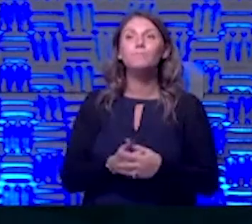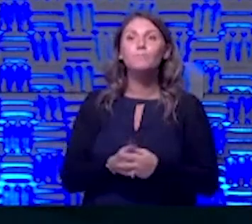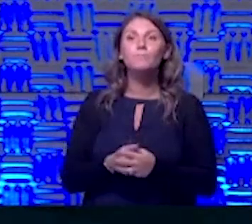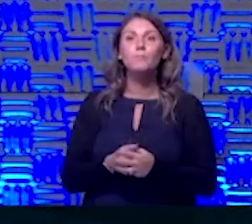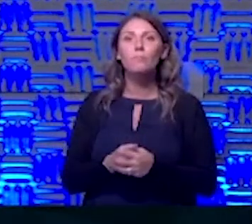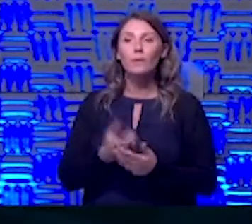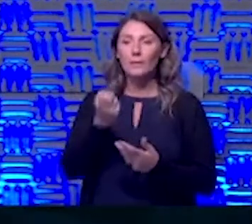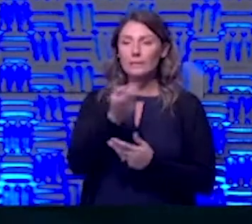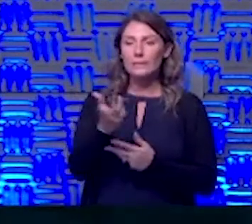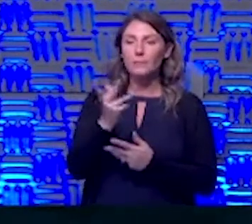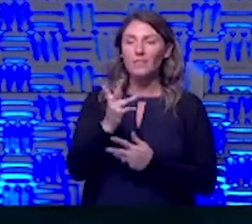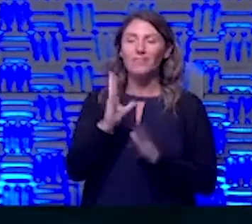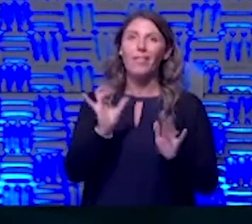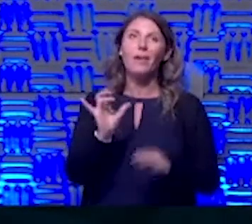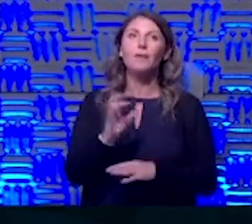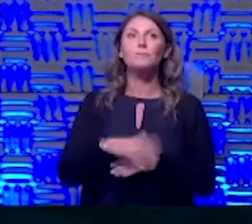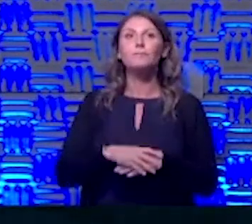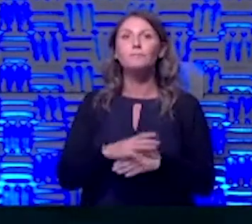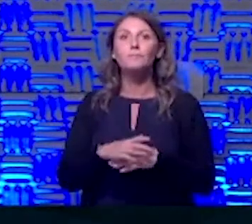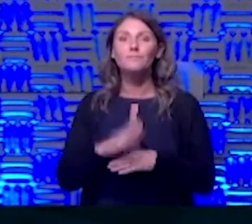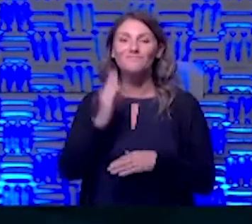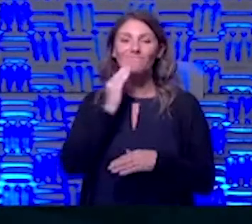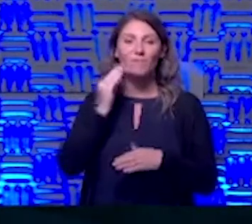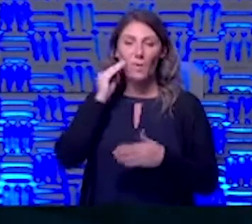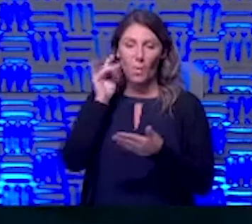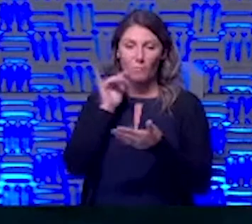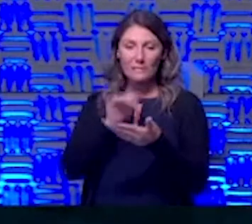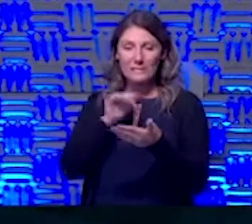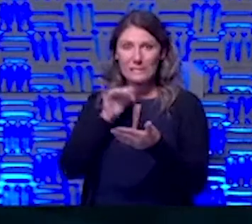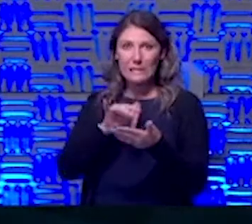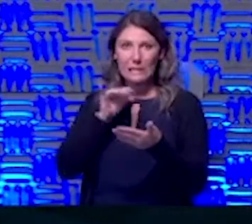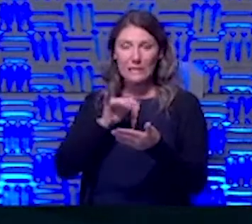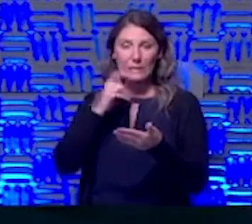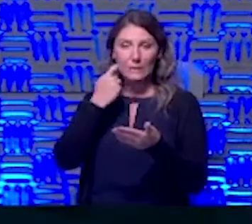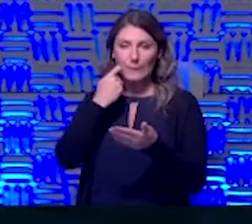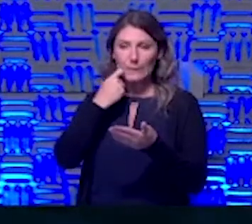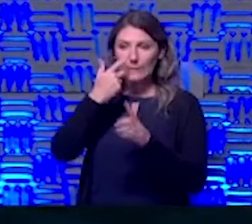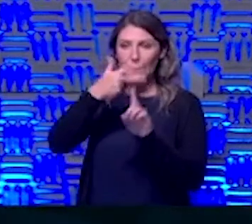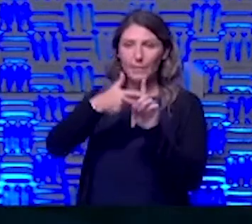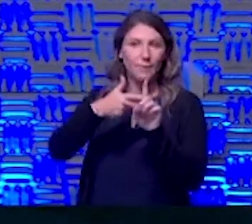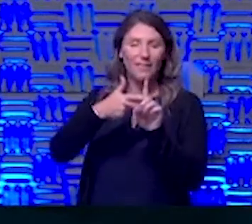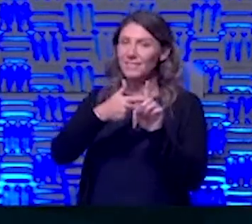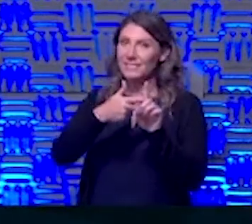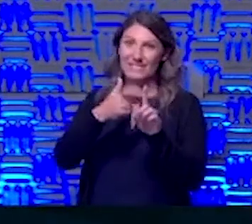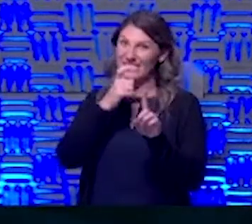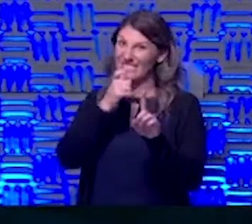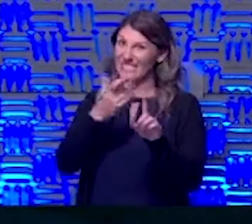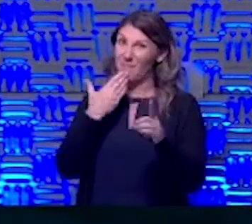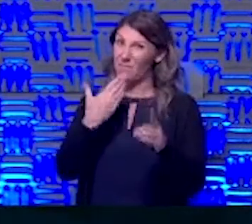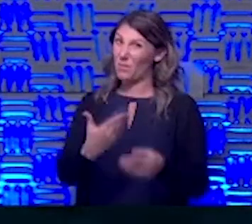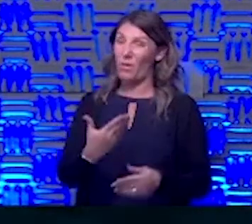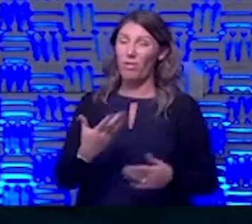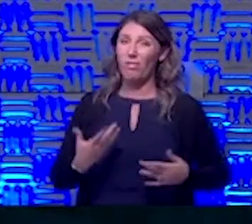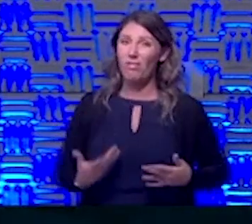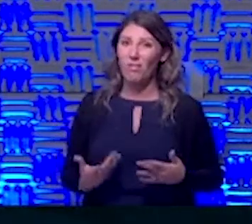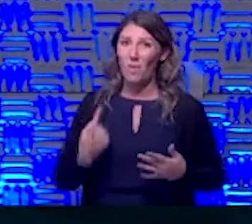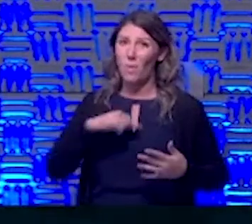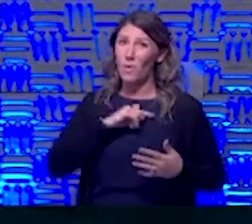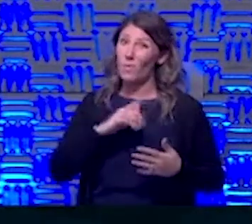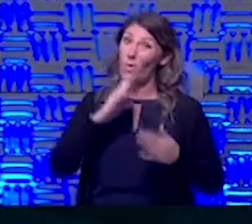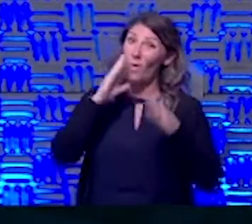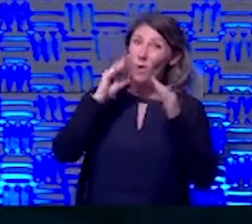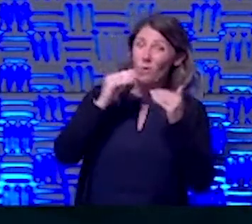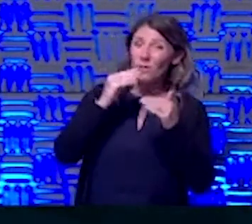some of the home studying in the last 3 months have not gone as well as we would have hoped.